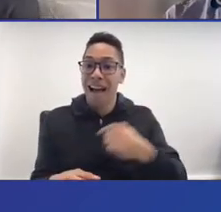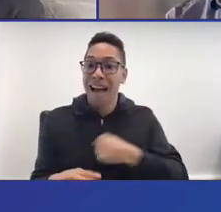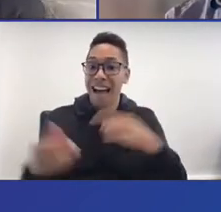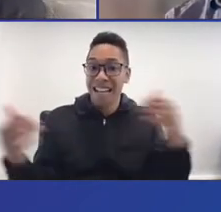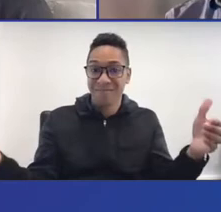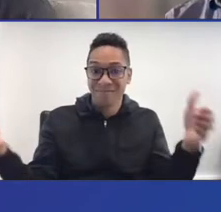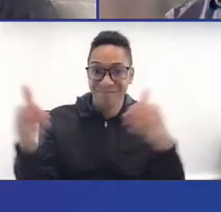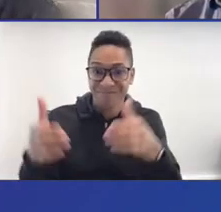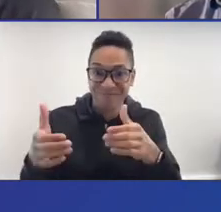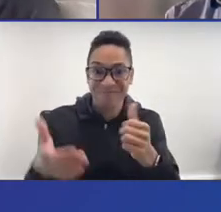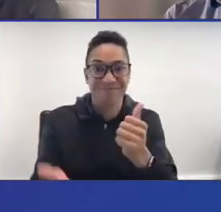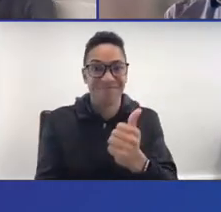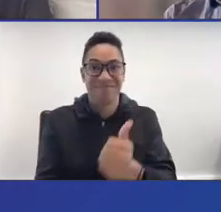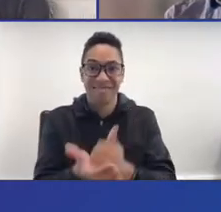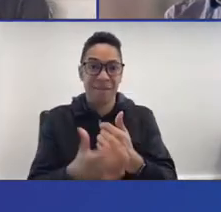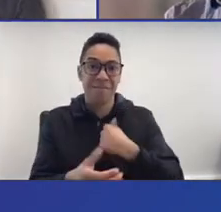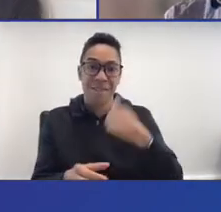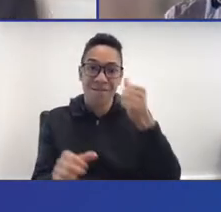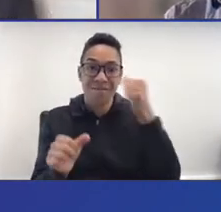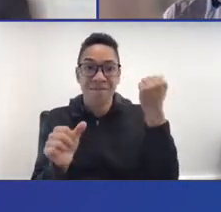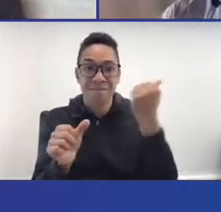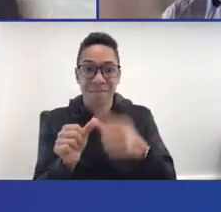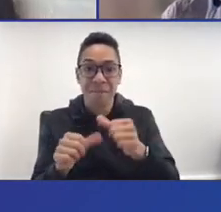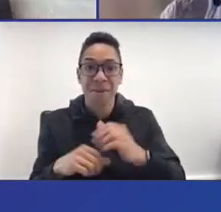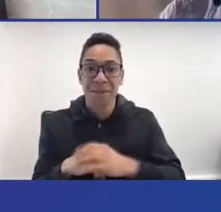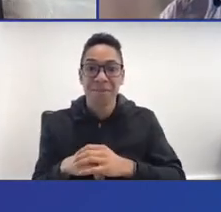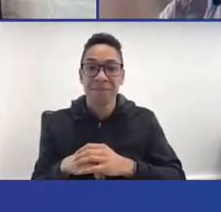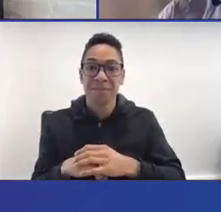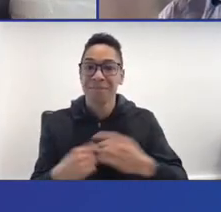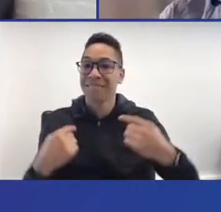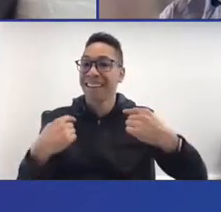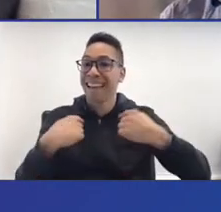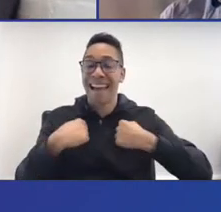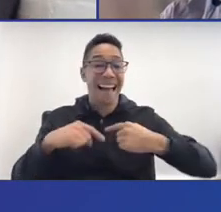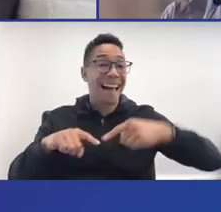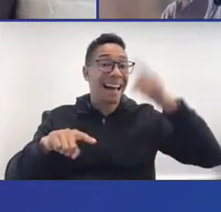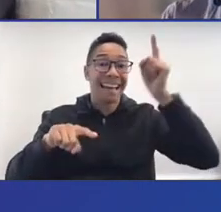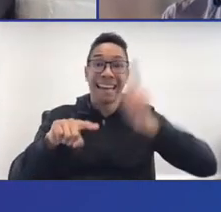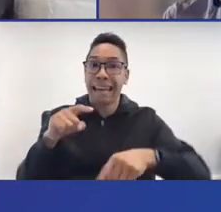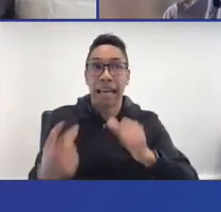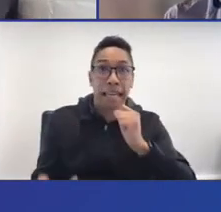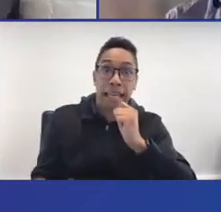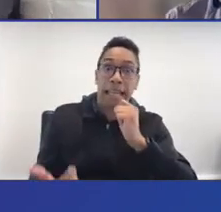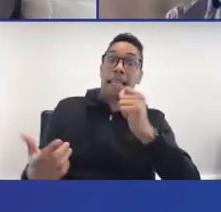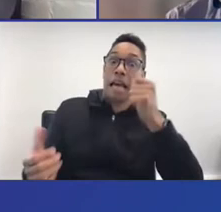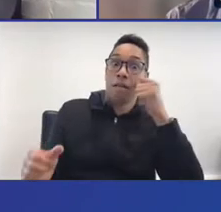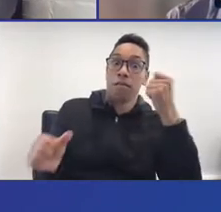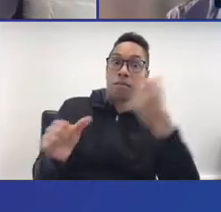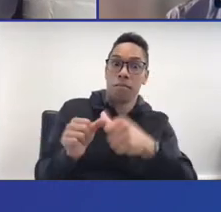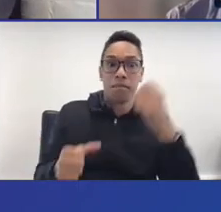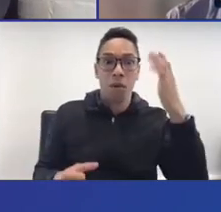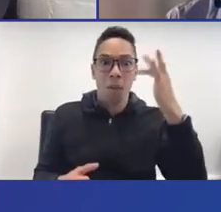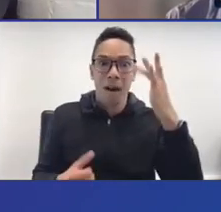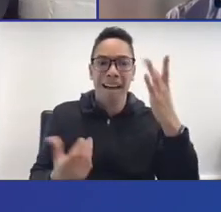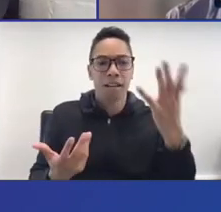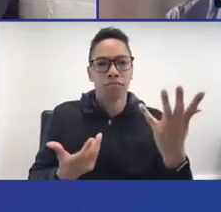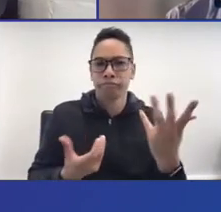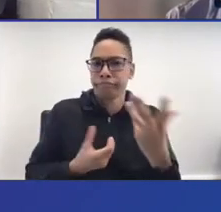That I can remember. All I can think of is, and I can't not remember because it's all a part of me, right?